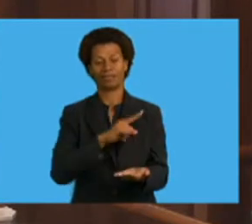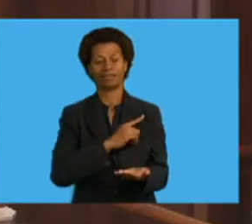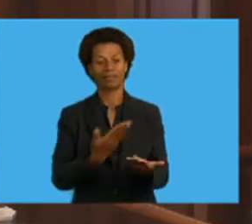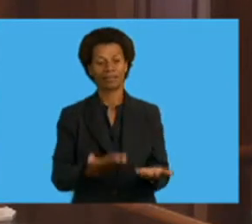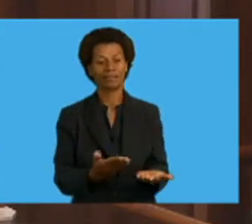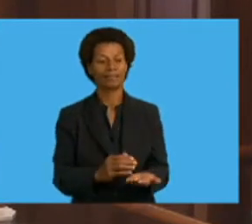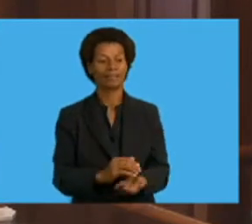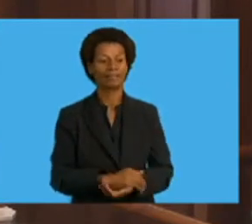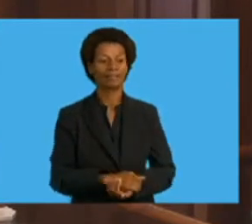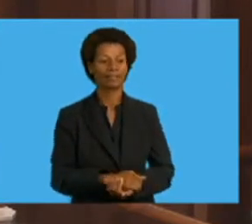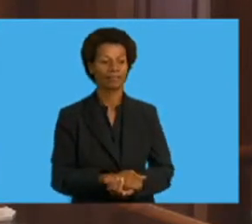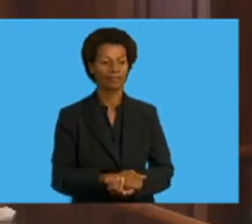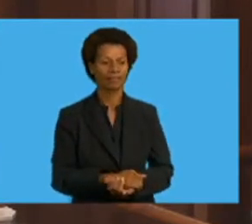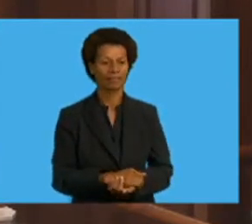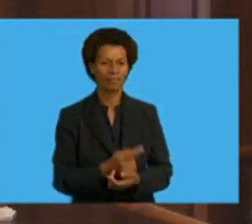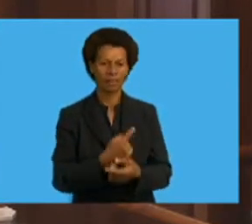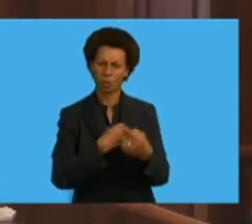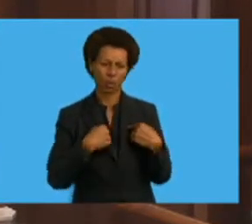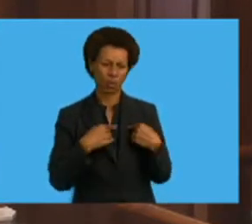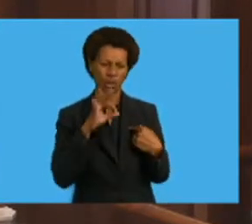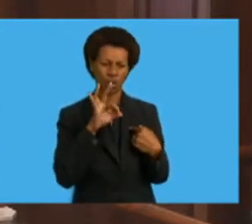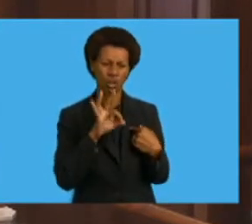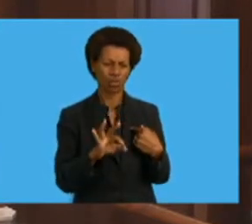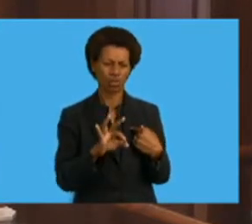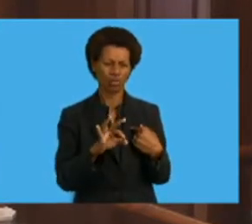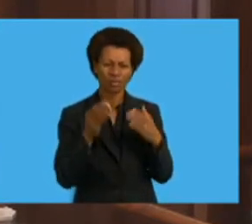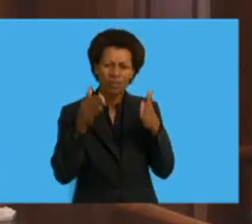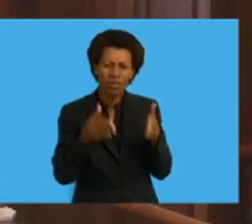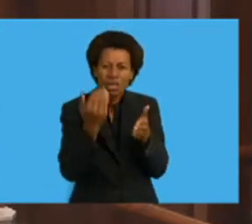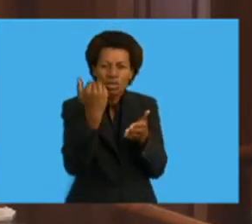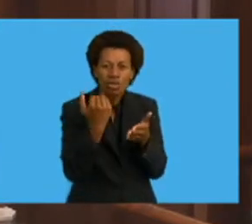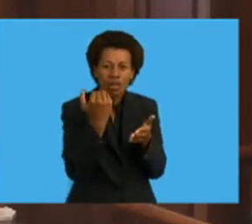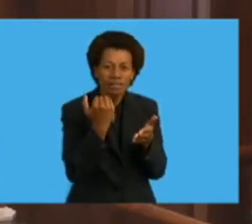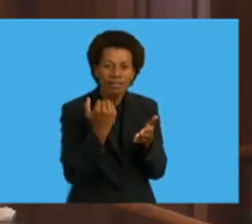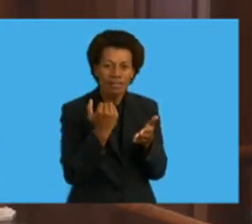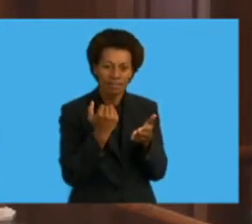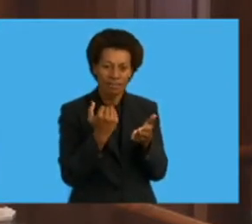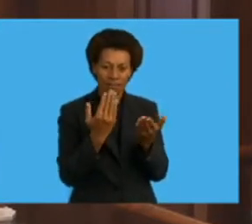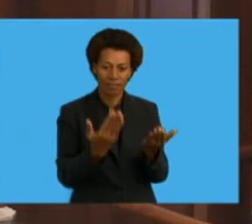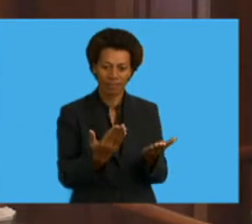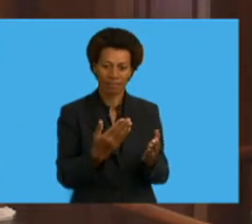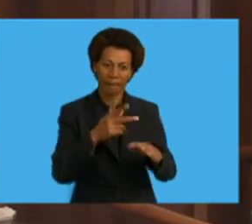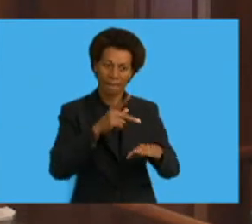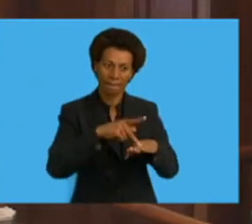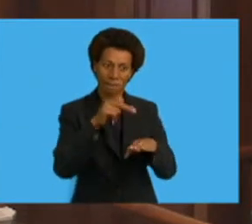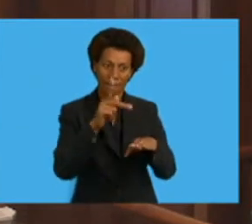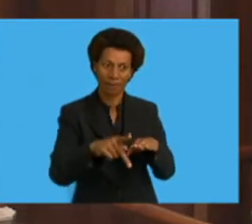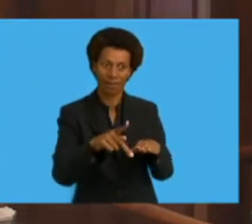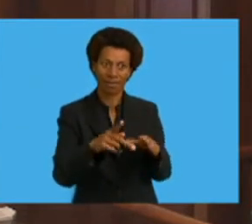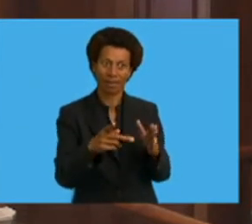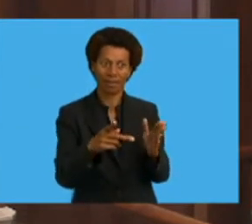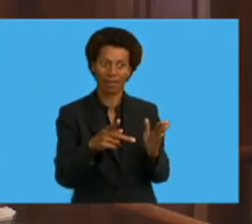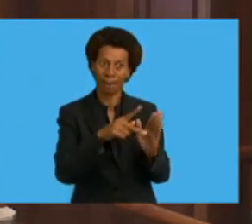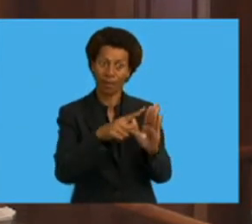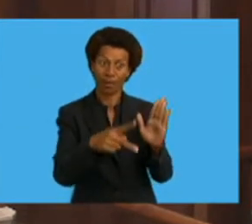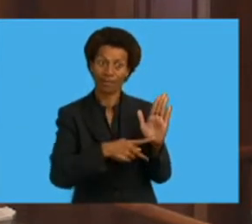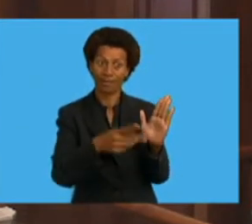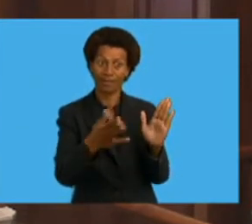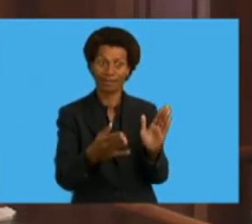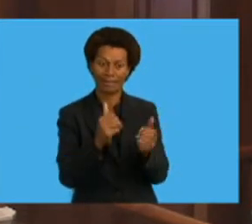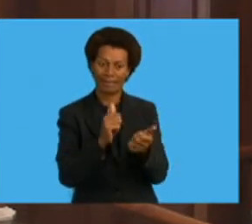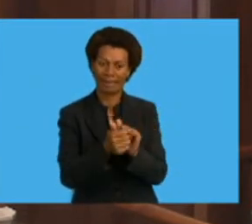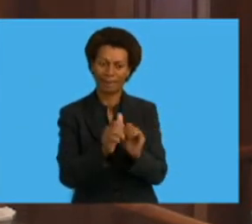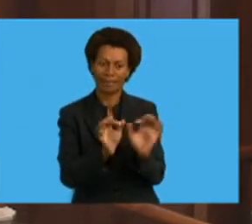We are not fixated on short-term political gain like those opposite, except, of course, those on the opposite right corner there.